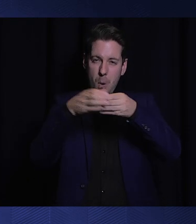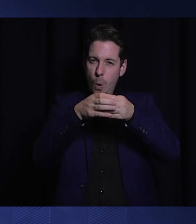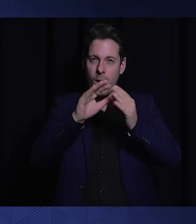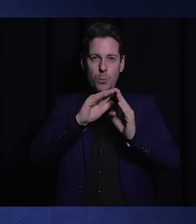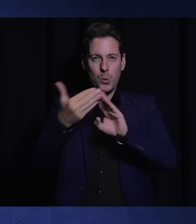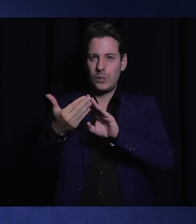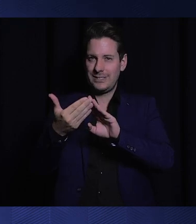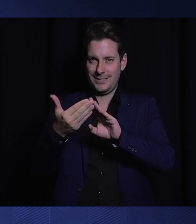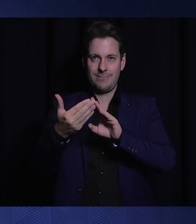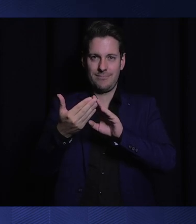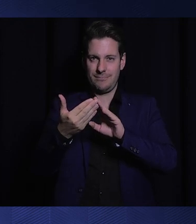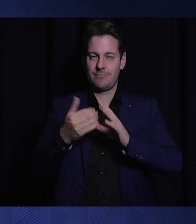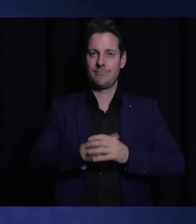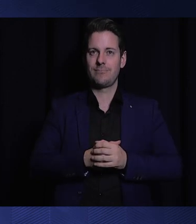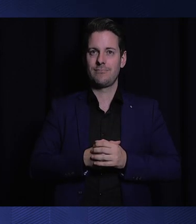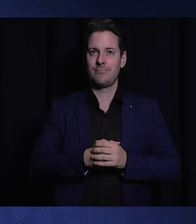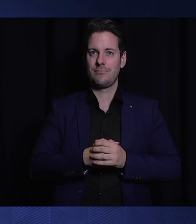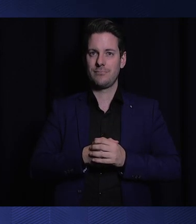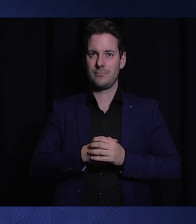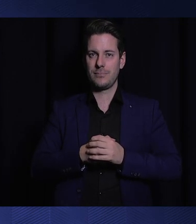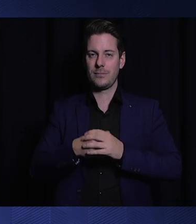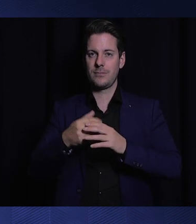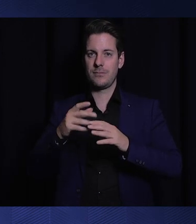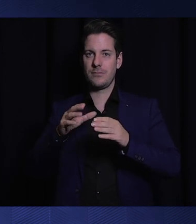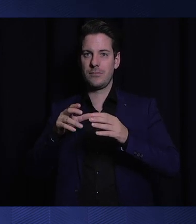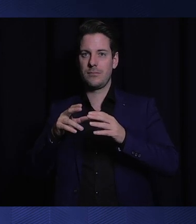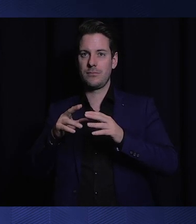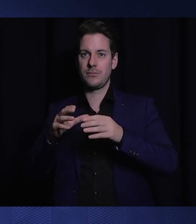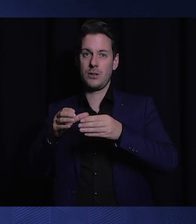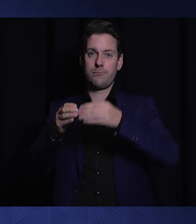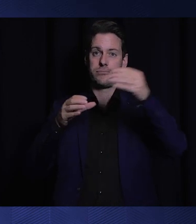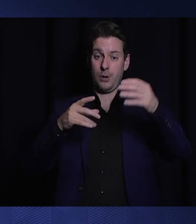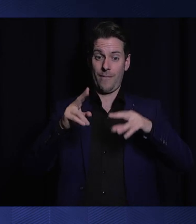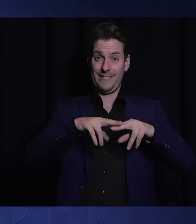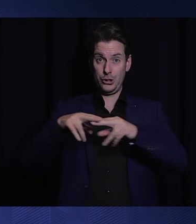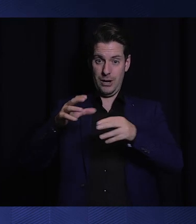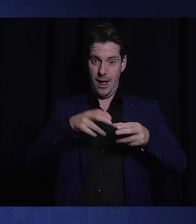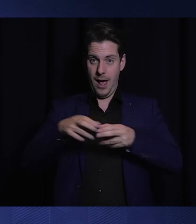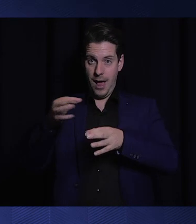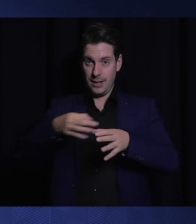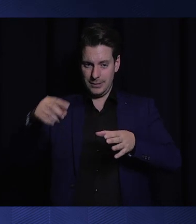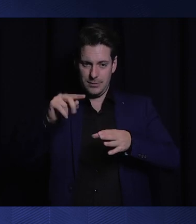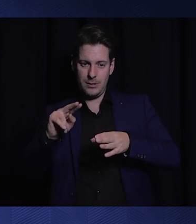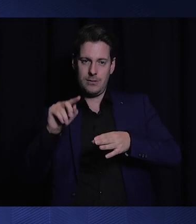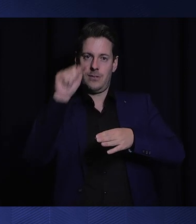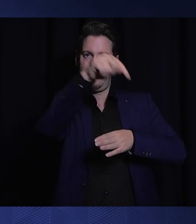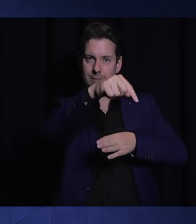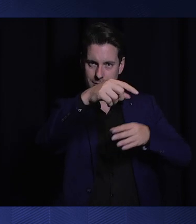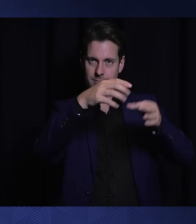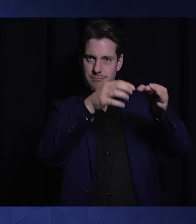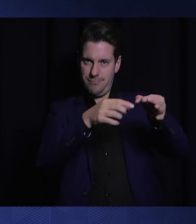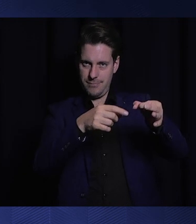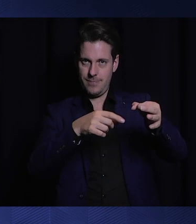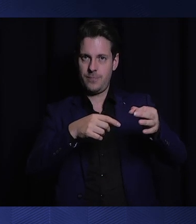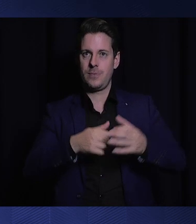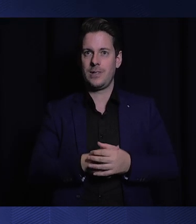community, and they're located on the leeward side of the Fiji group of islands. And they are quite prone